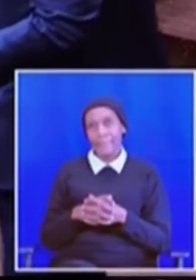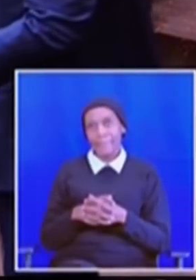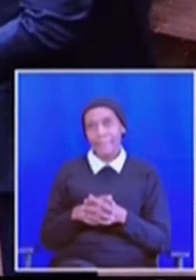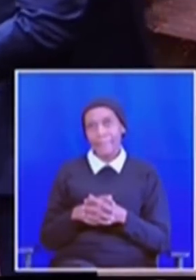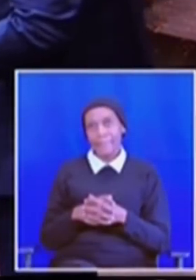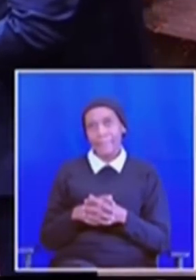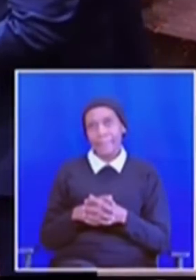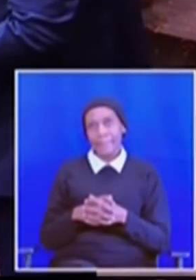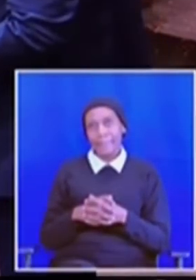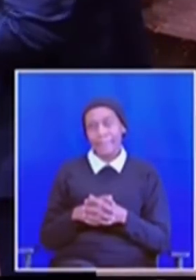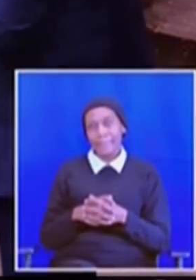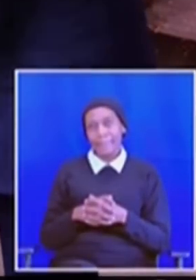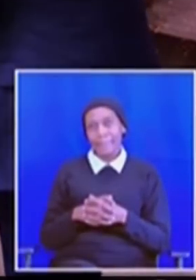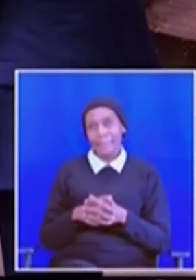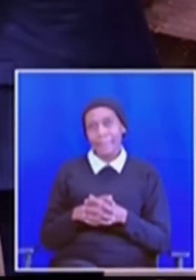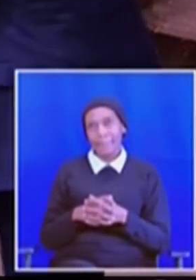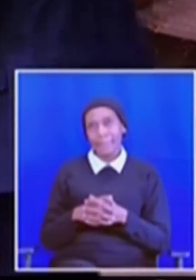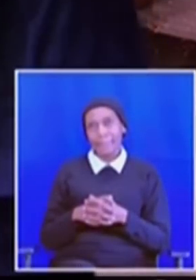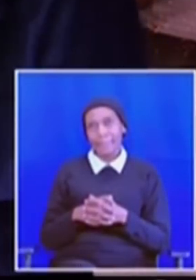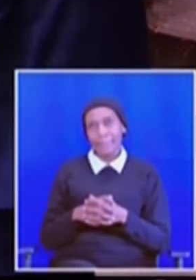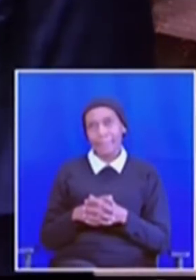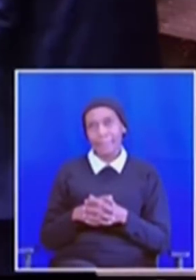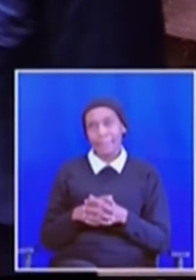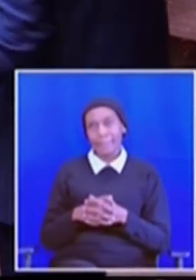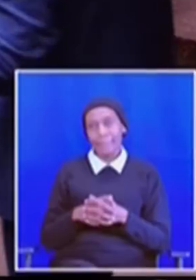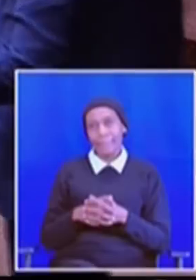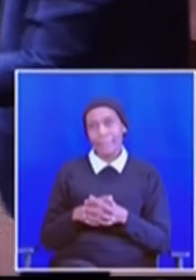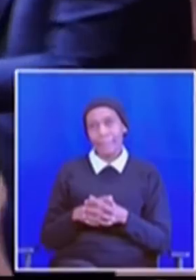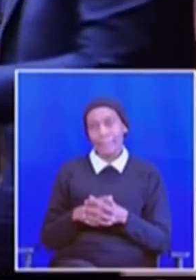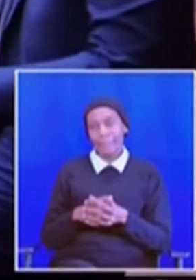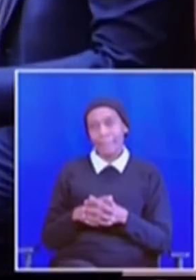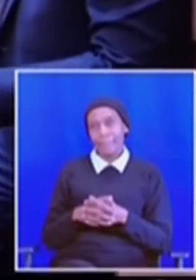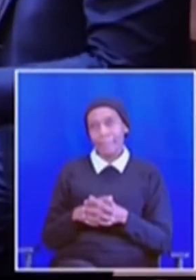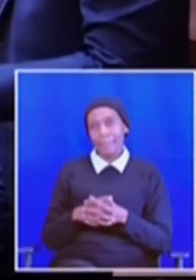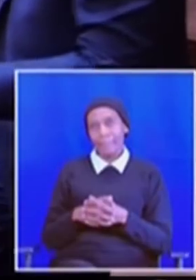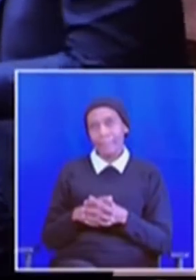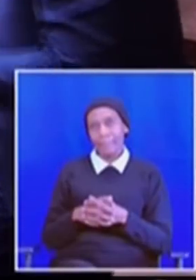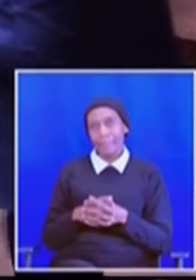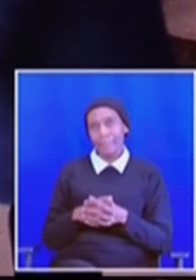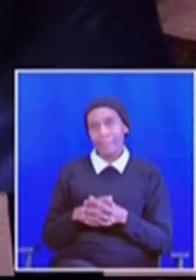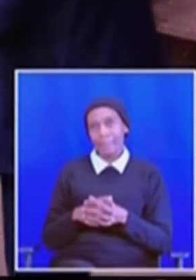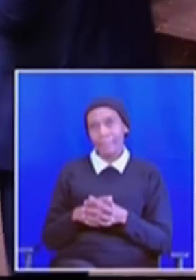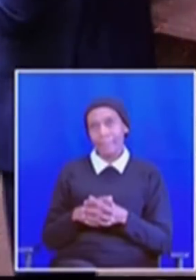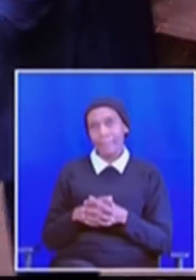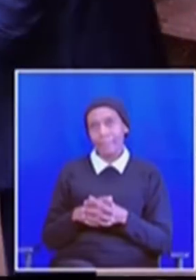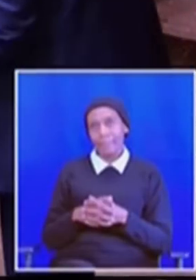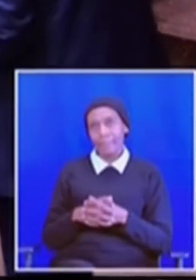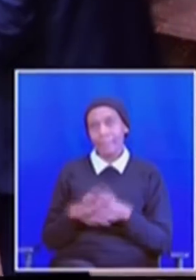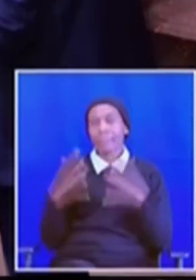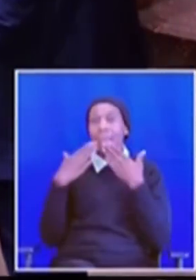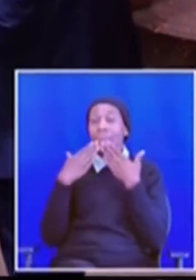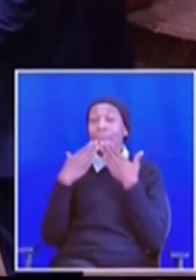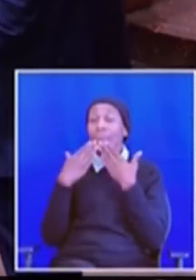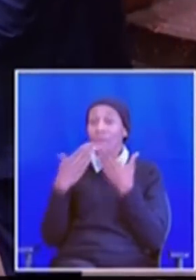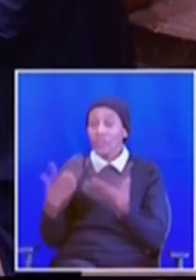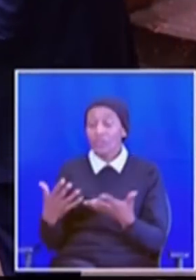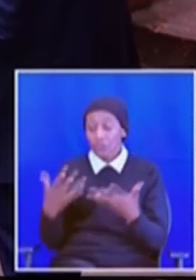there. Okay. Thank you very much. Please proceed, President. Deputy President. Thank you very much,